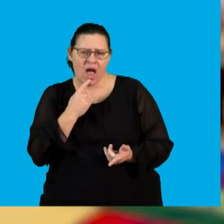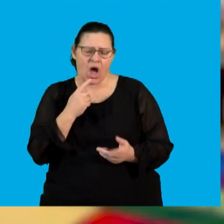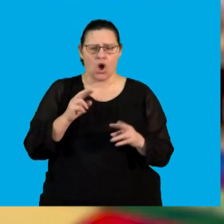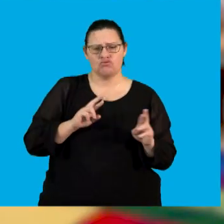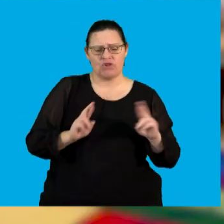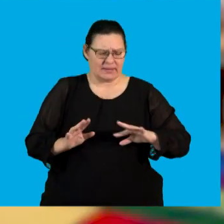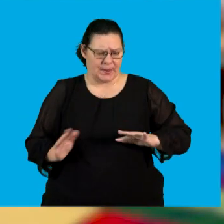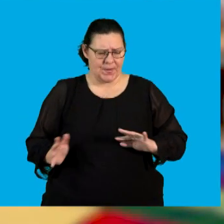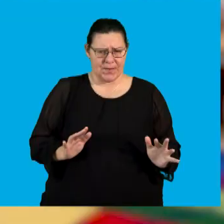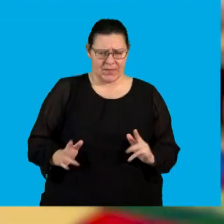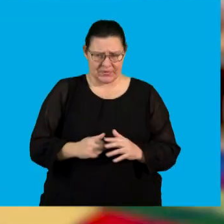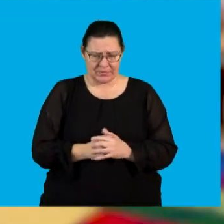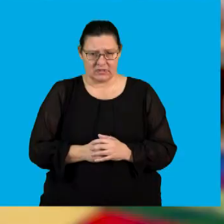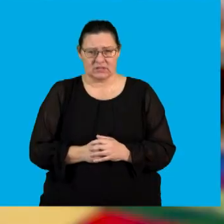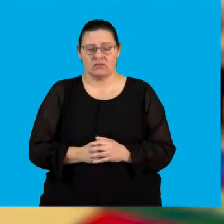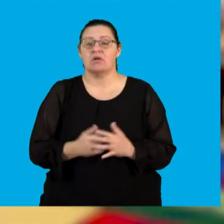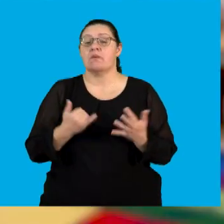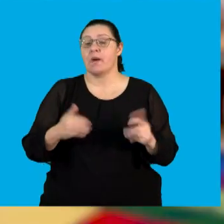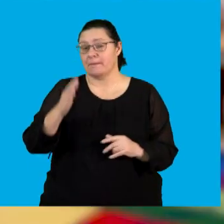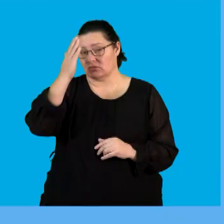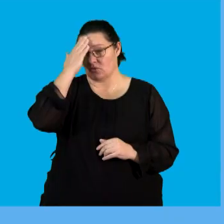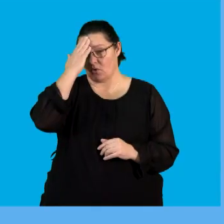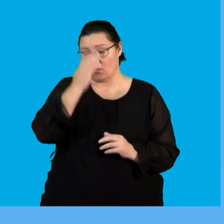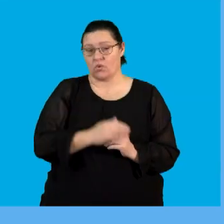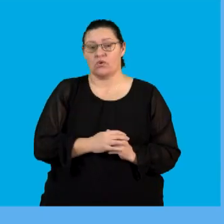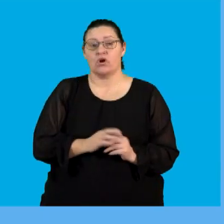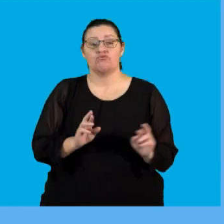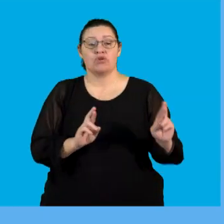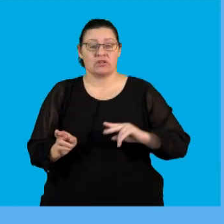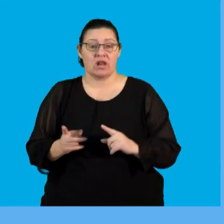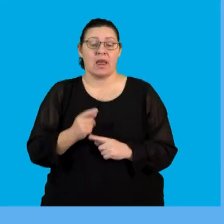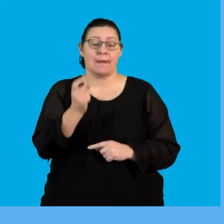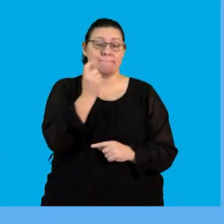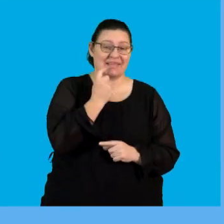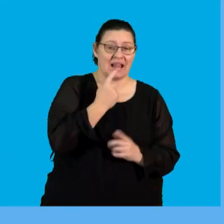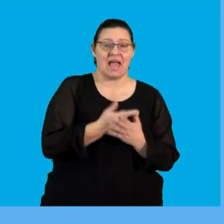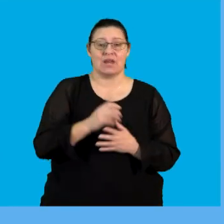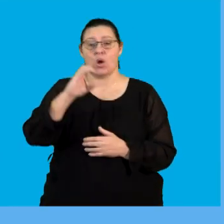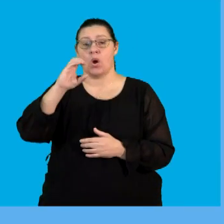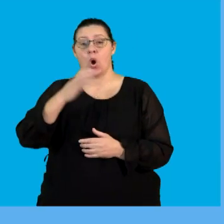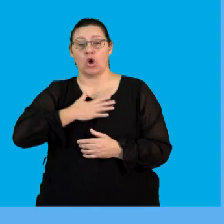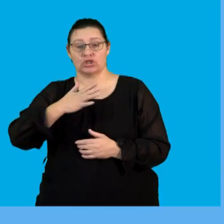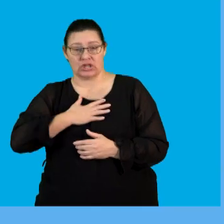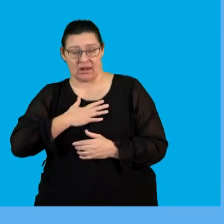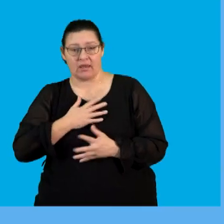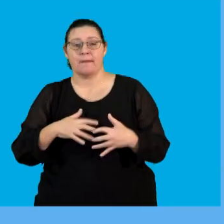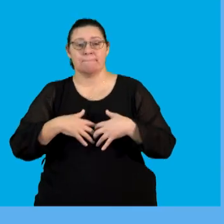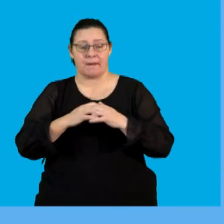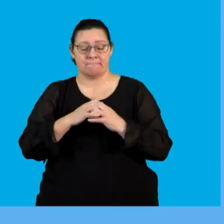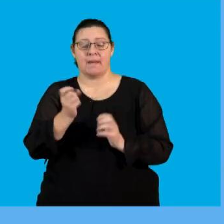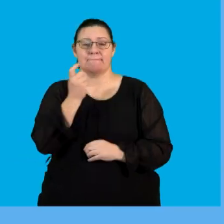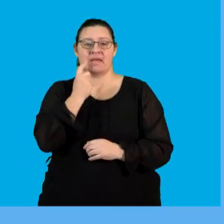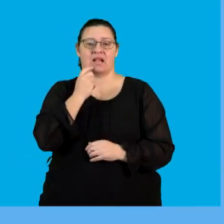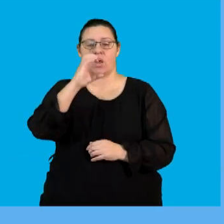So to begin, we should know that the reaction between a metal and oxygen produces a